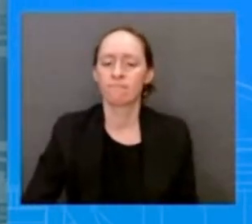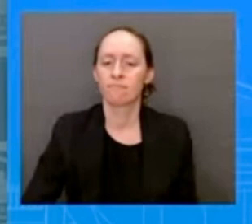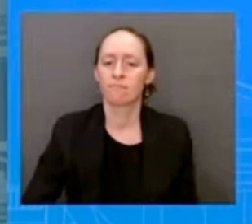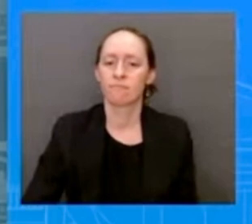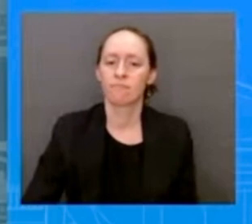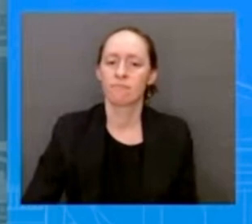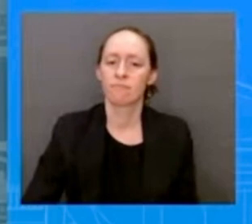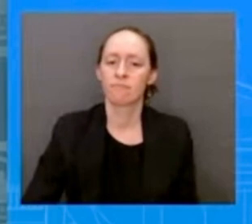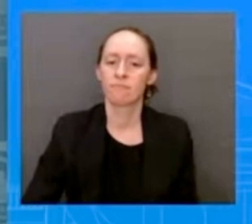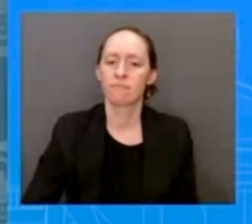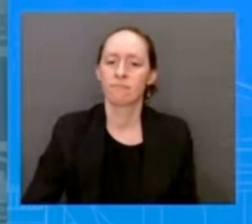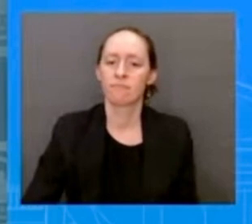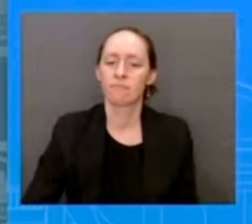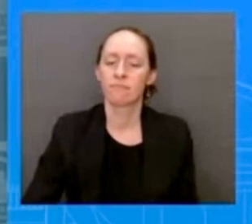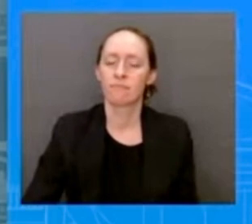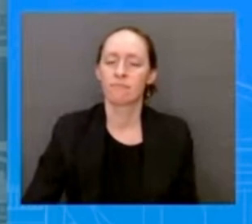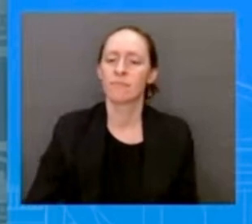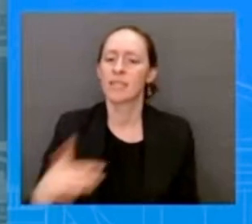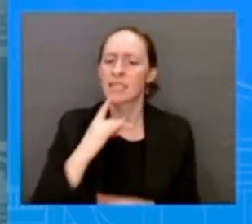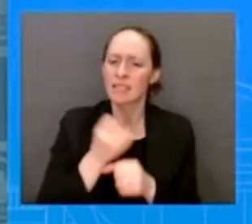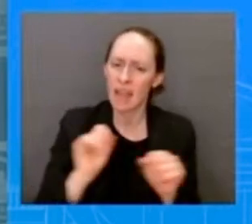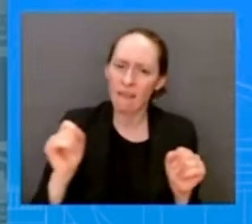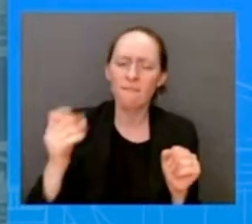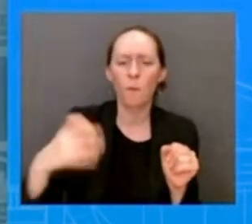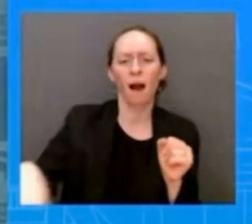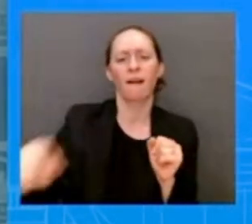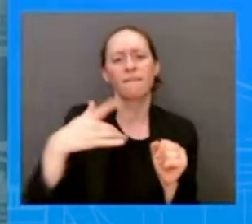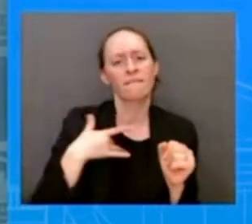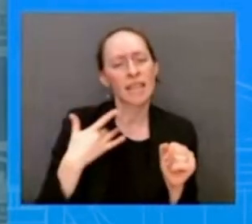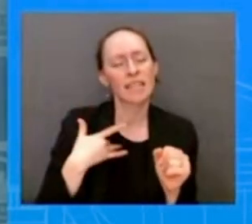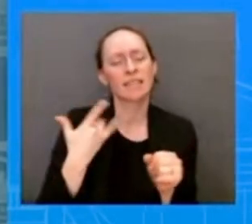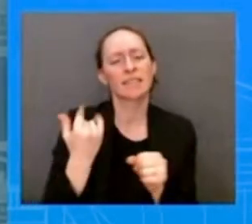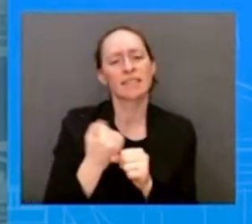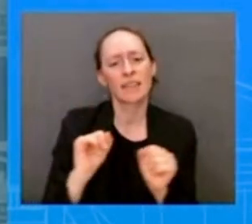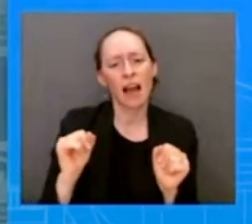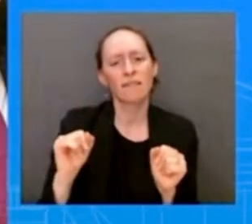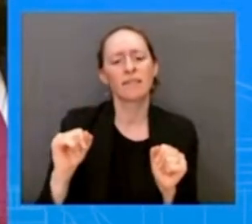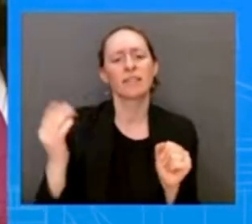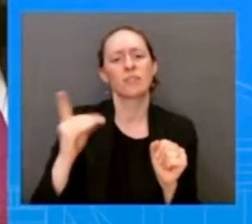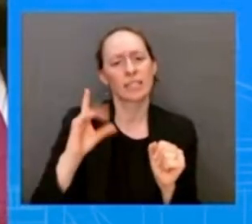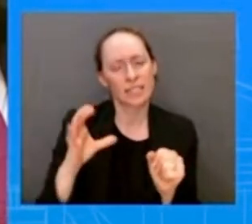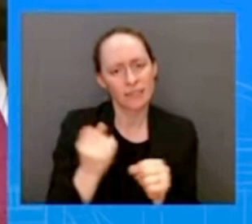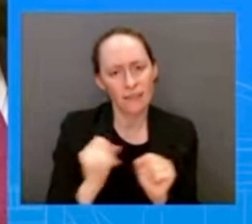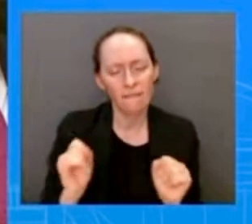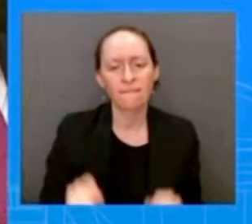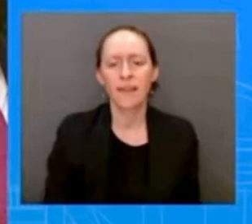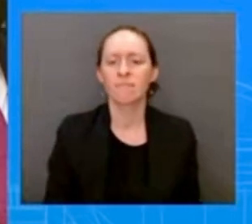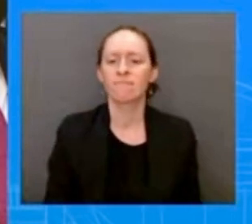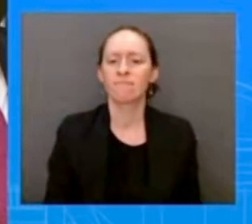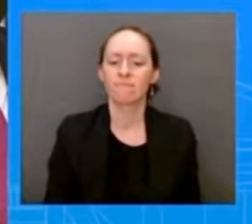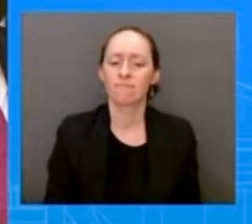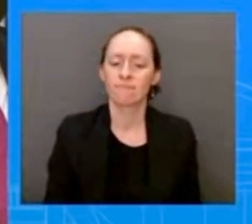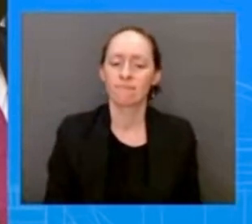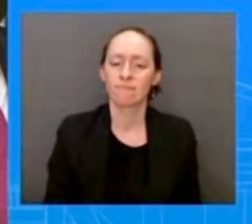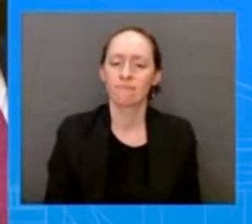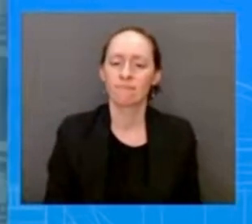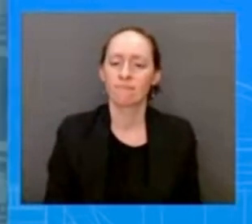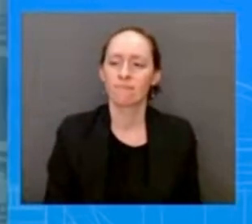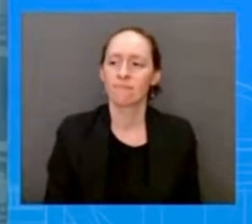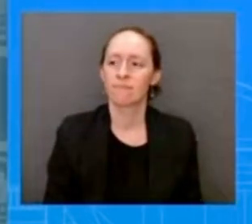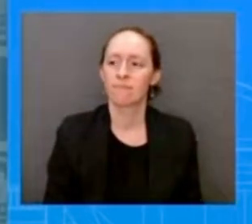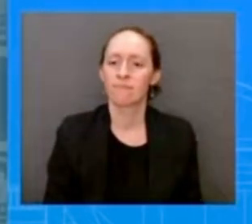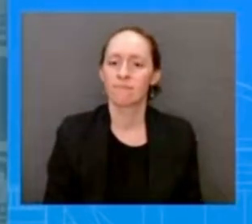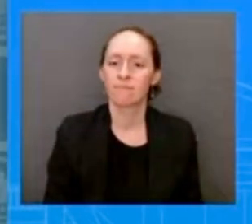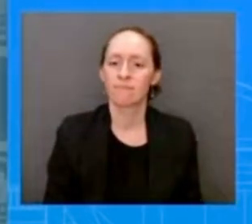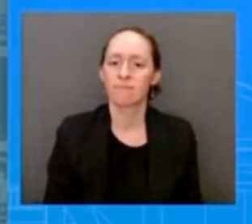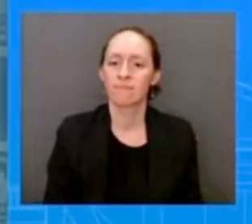residents of D.C. Safe and protected. So that is why he's moving forward so in this way. So nothing changed in his mindset between February 6th and today? I'm just laying